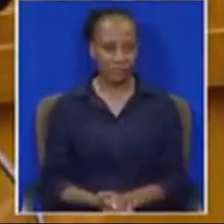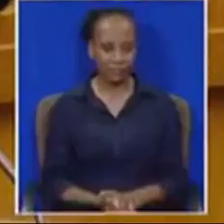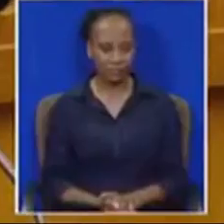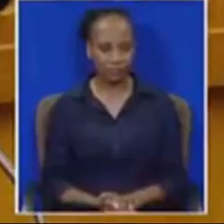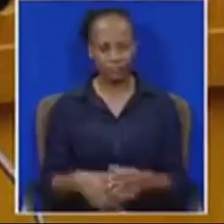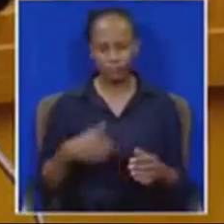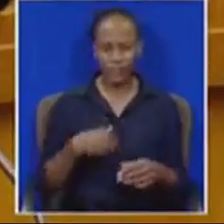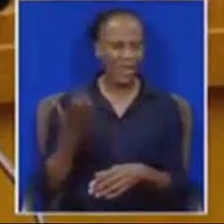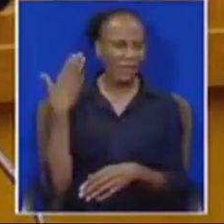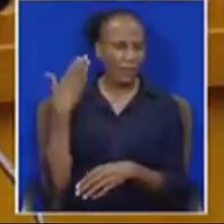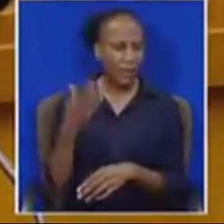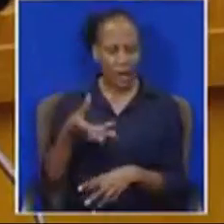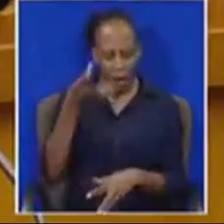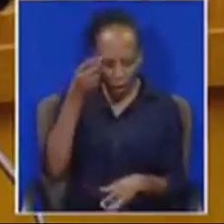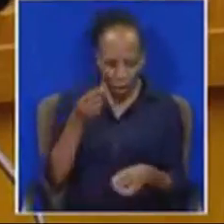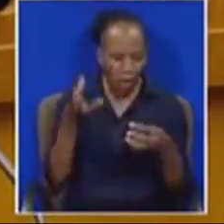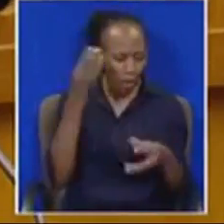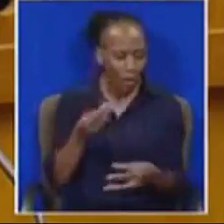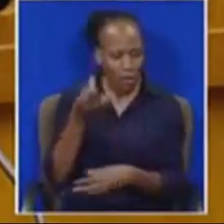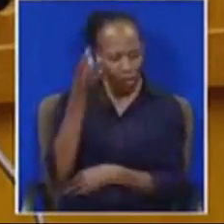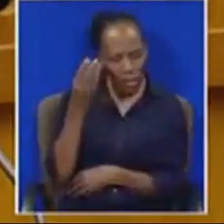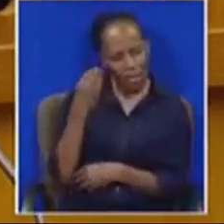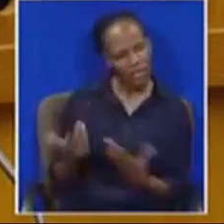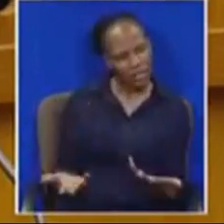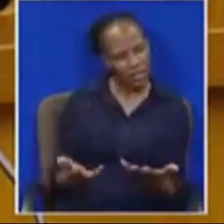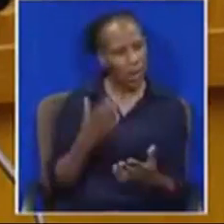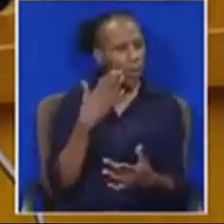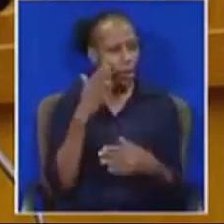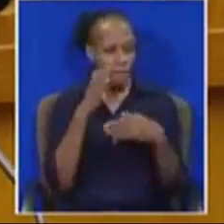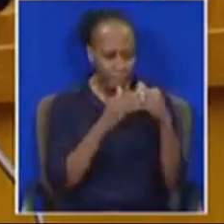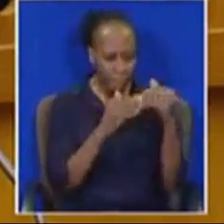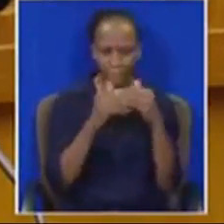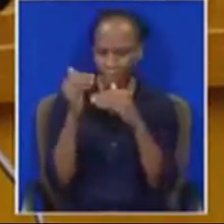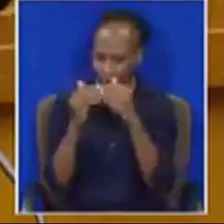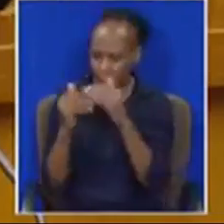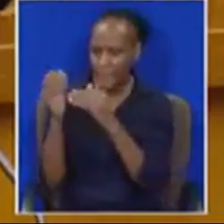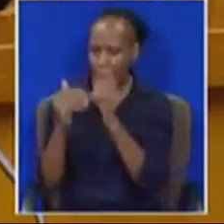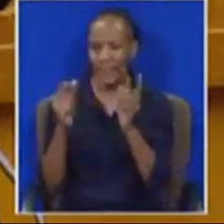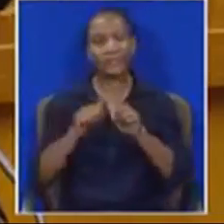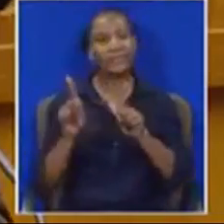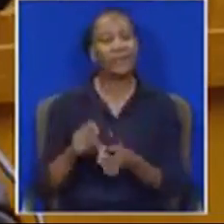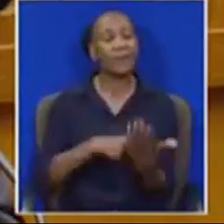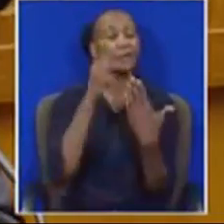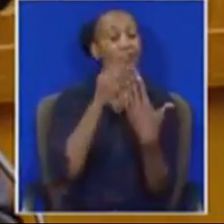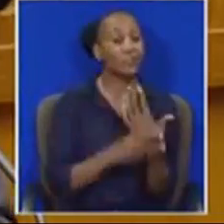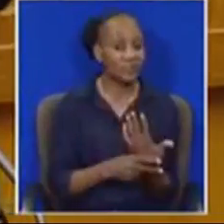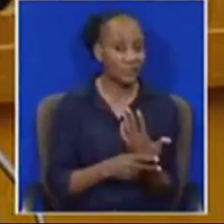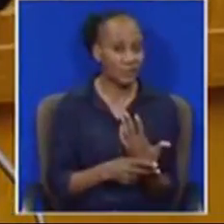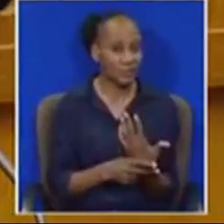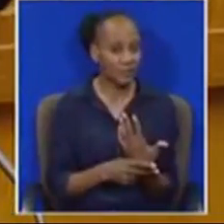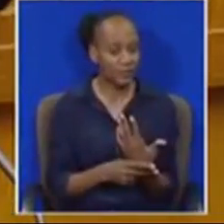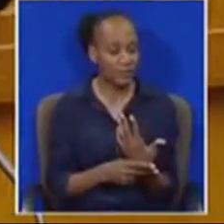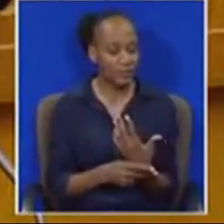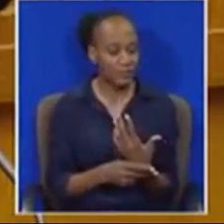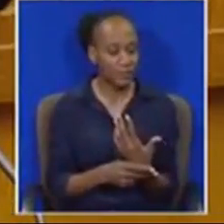valuable lessons from our experience in building all the new infrastructure which will